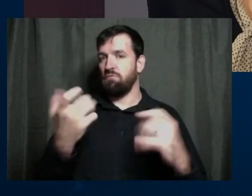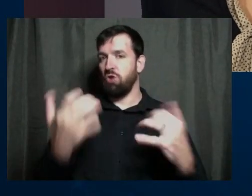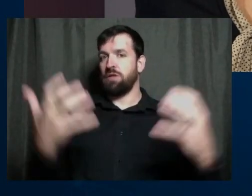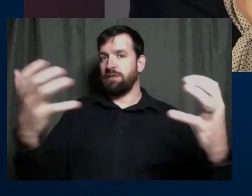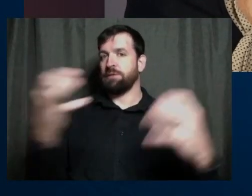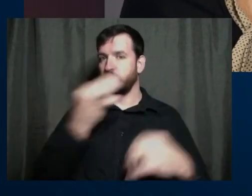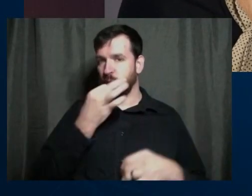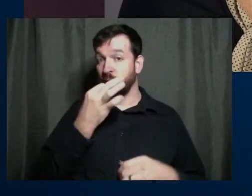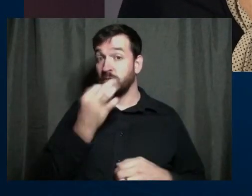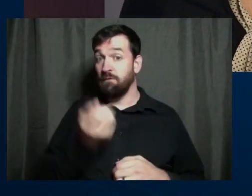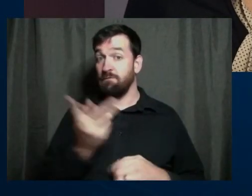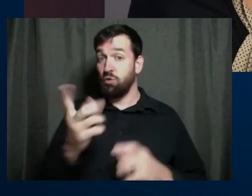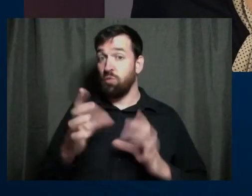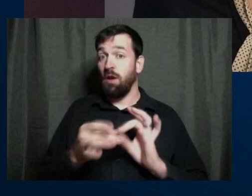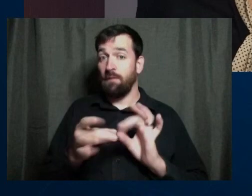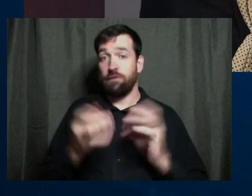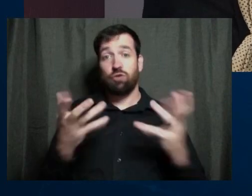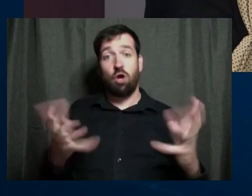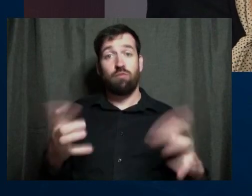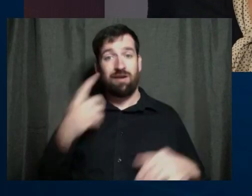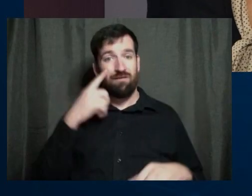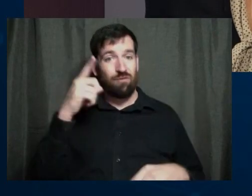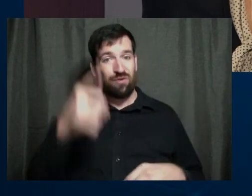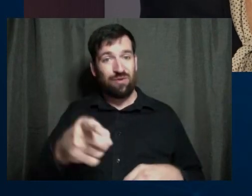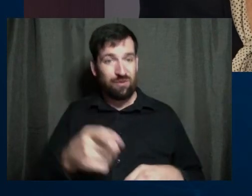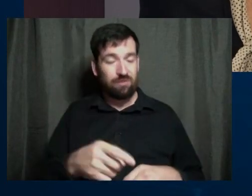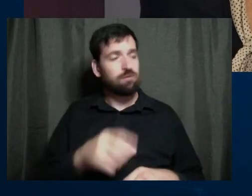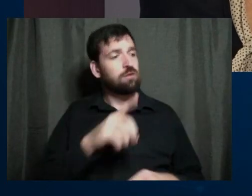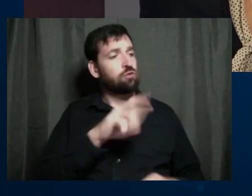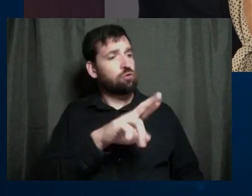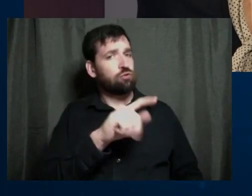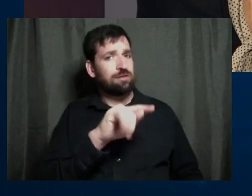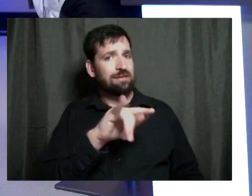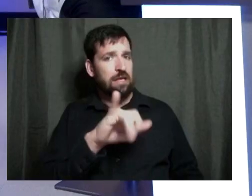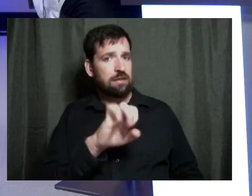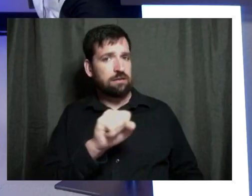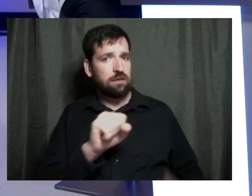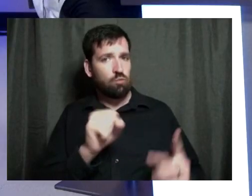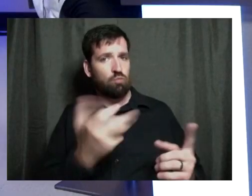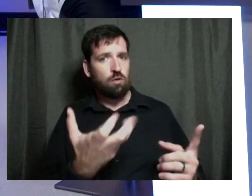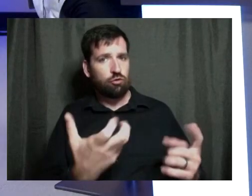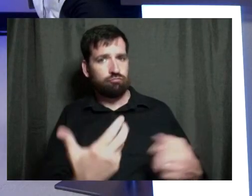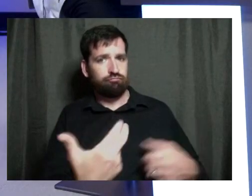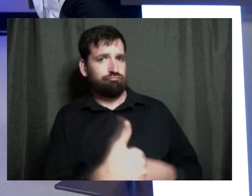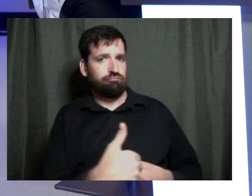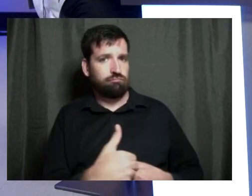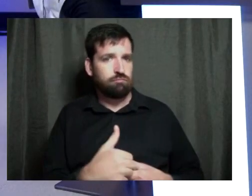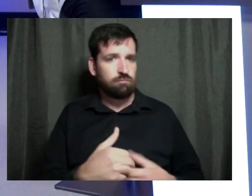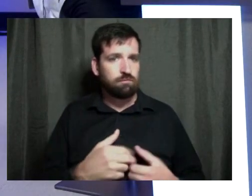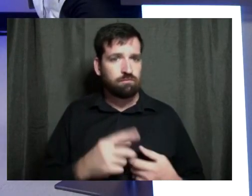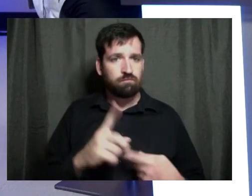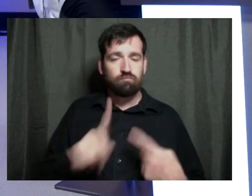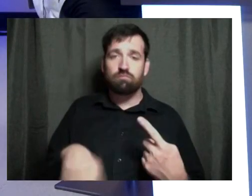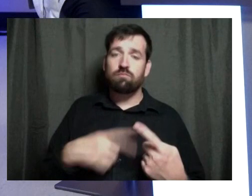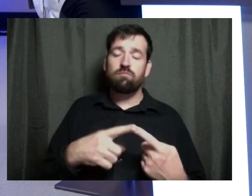comments coming through for you here in just a minute. Dr. Stites, I just want to bring you in because I know when you're,